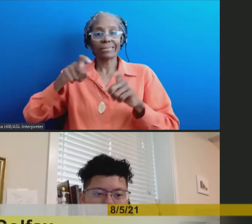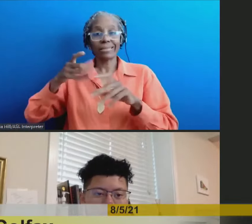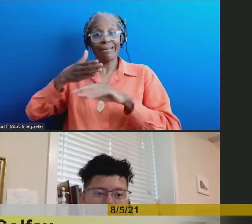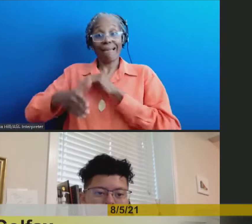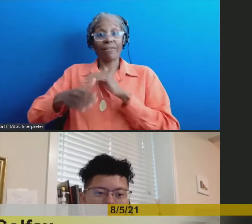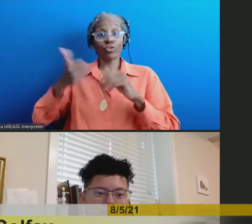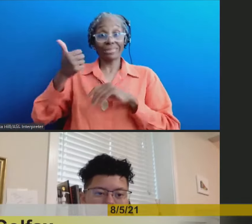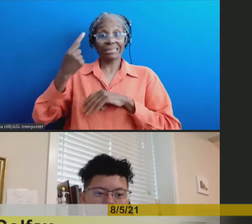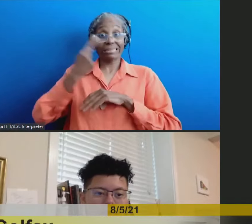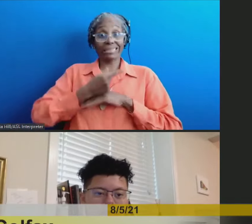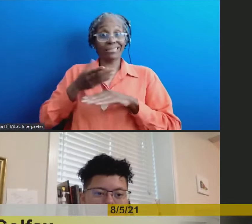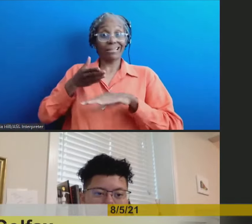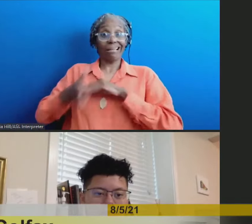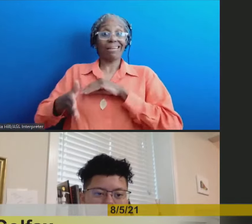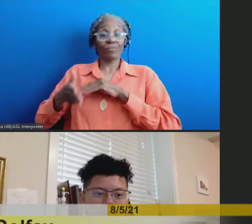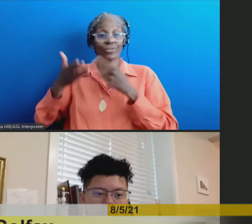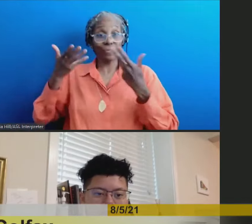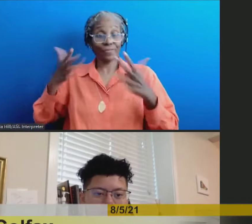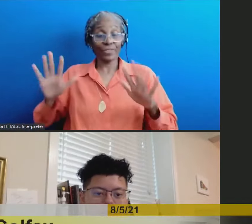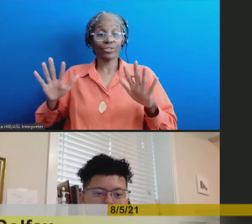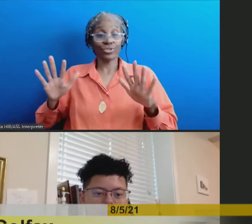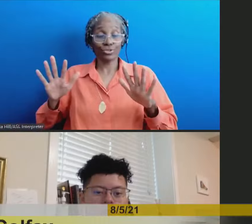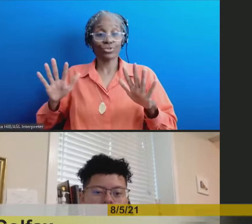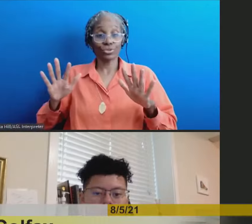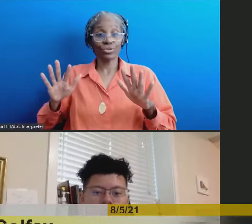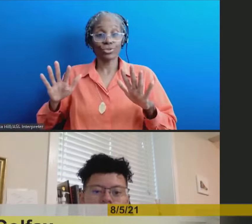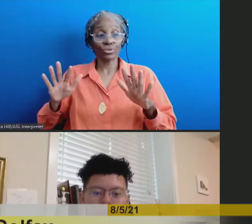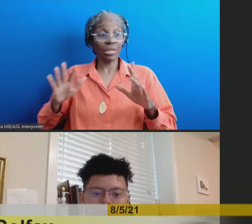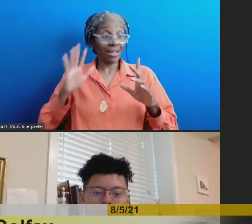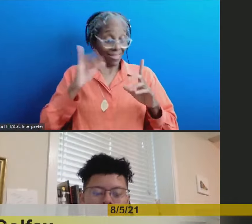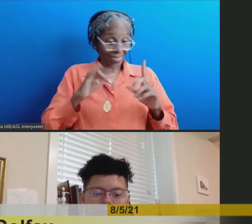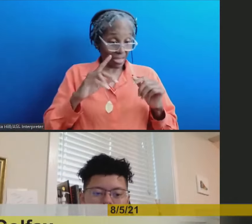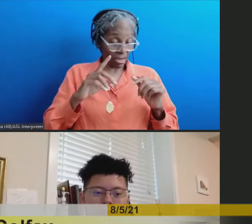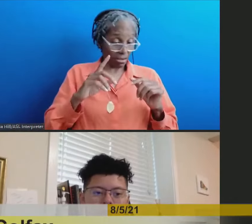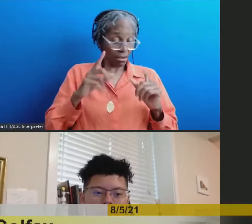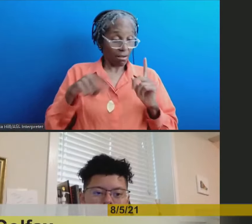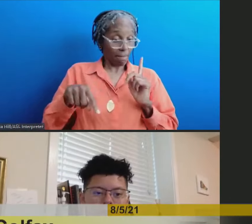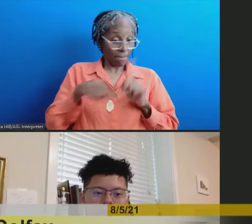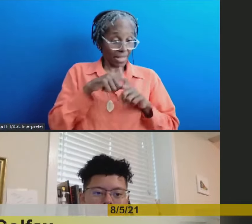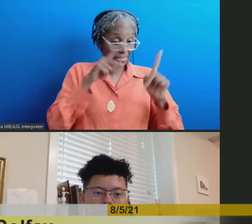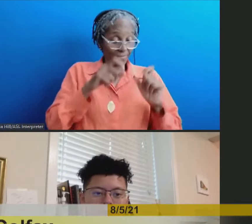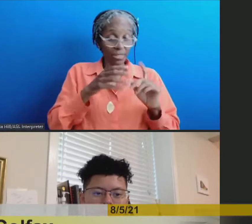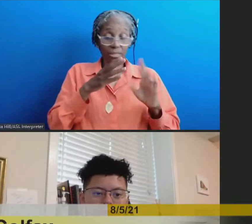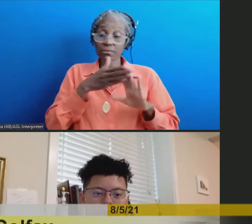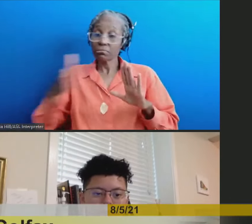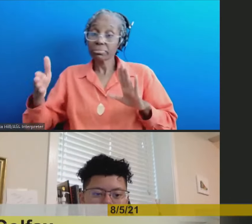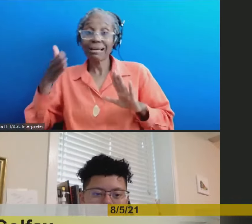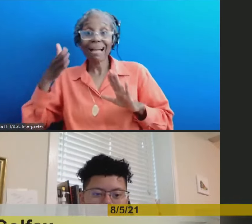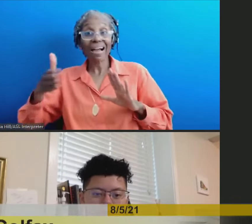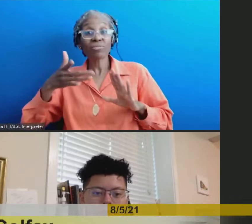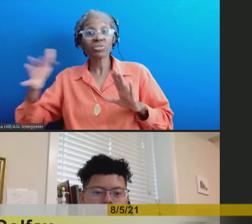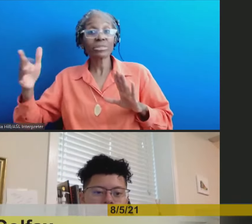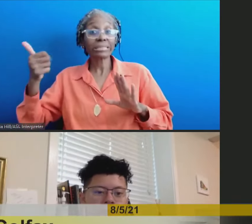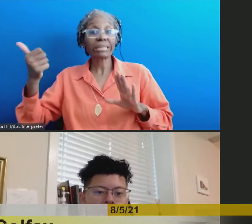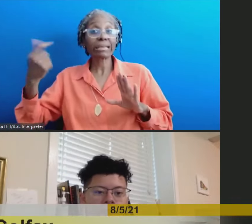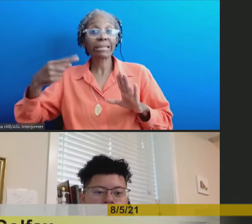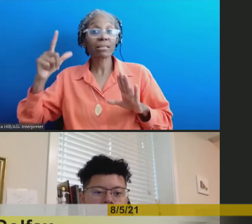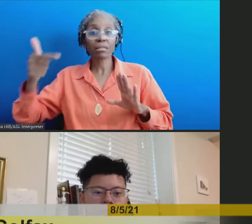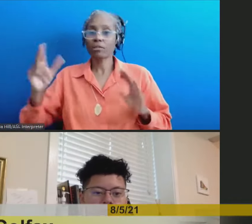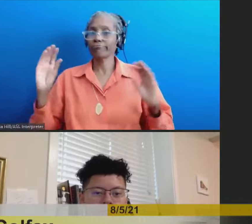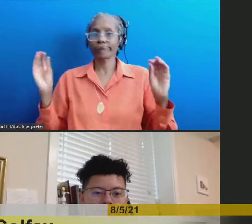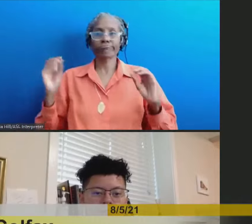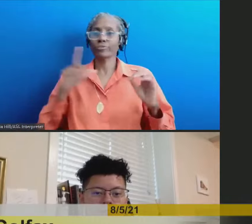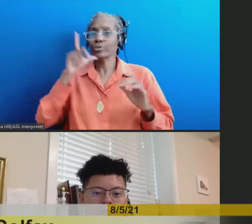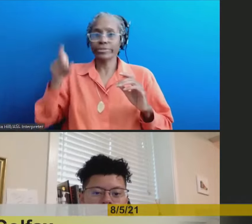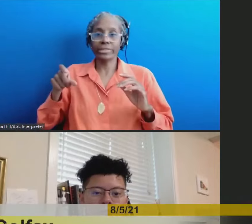10 days from the date of your positive test. So the most important thing is